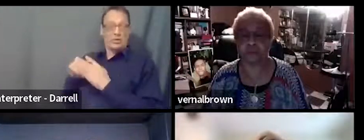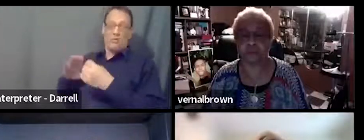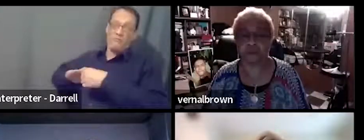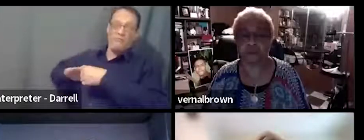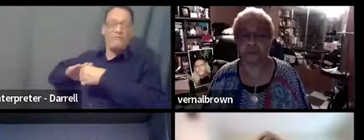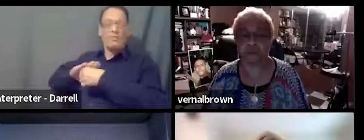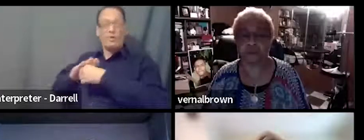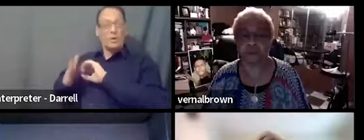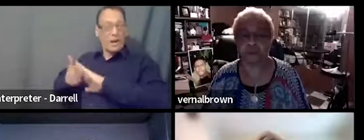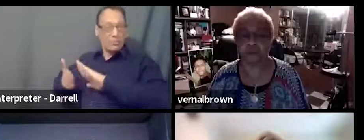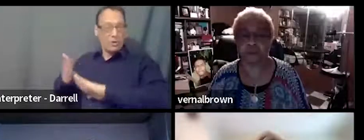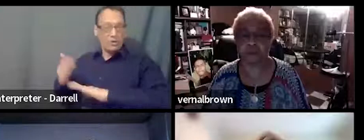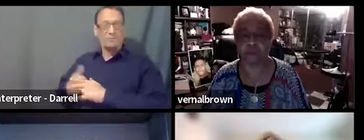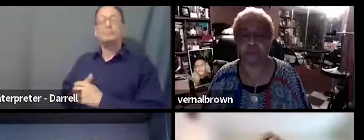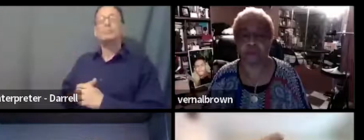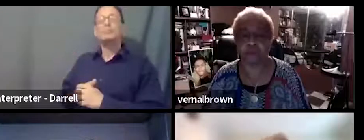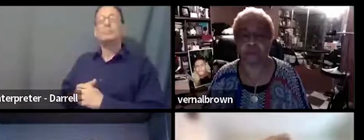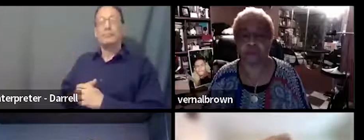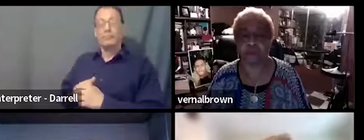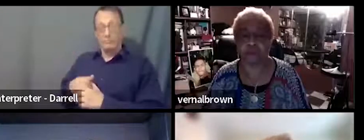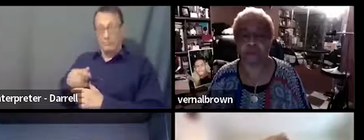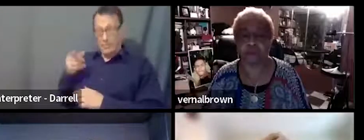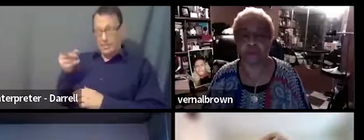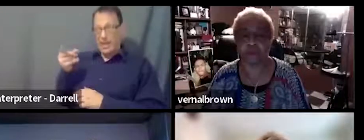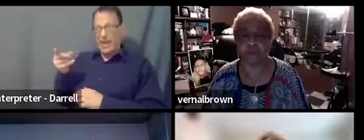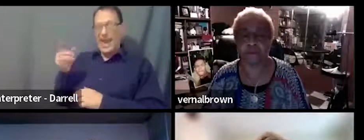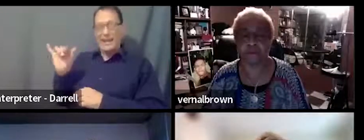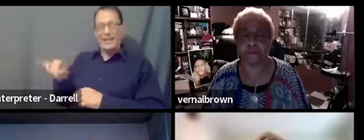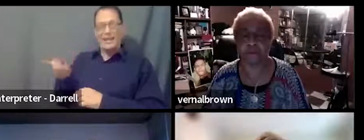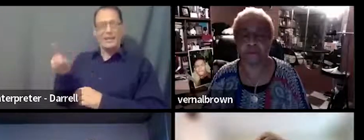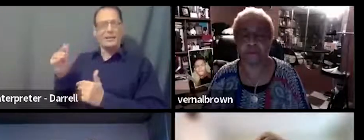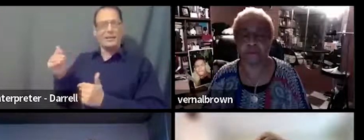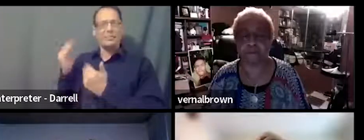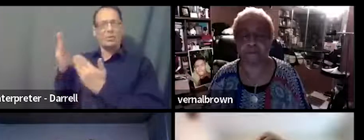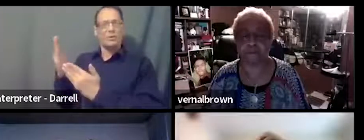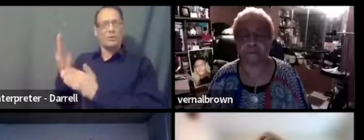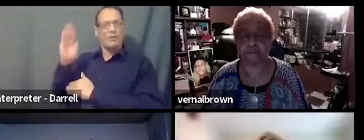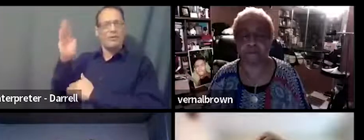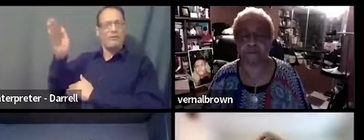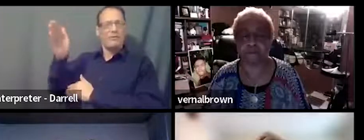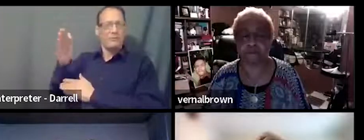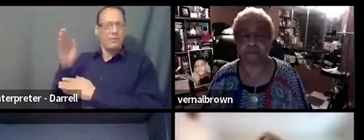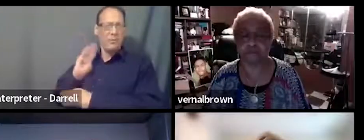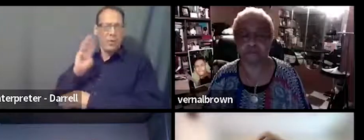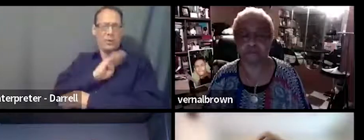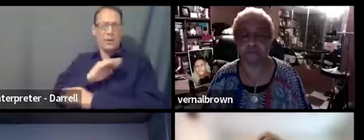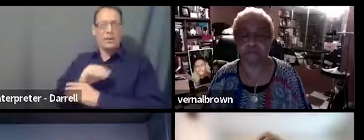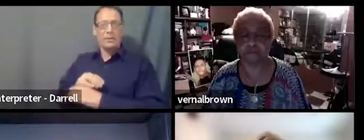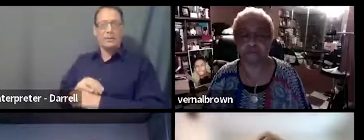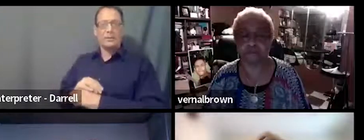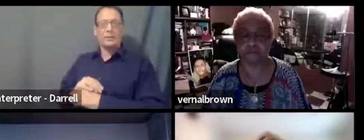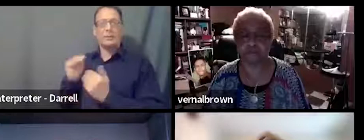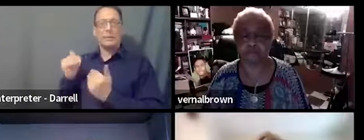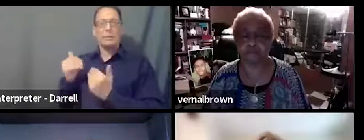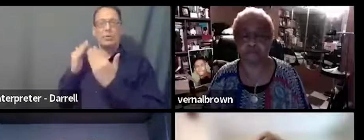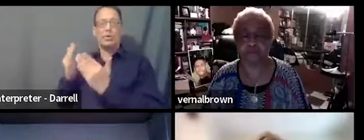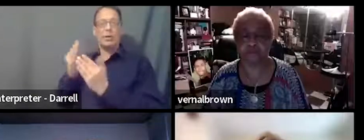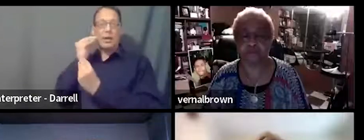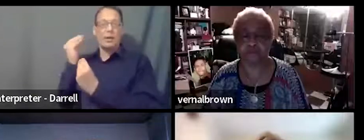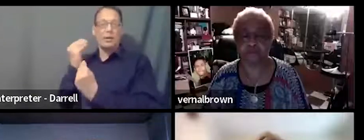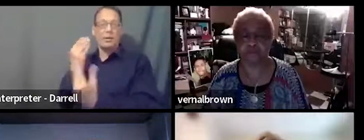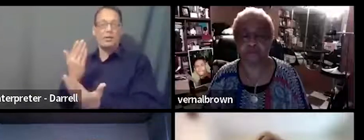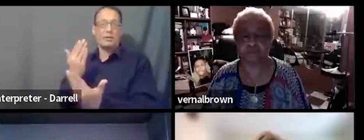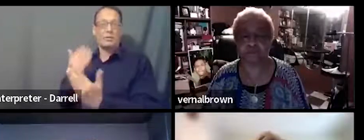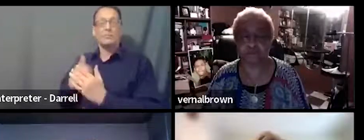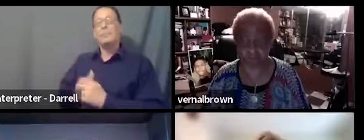requested this procurement and update regarding this expenditure be presented in a future board meeting. This summary is provided as informational